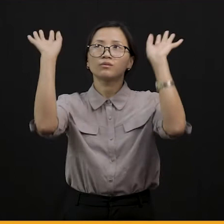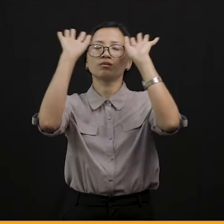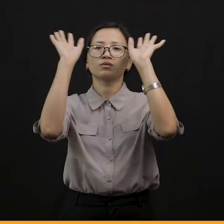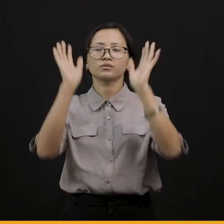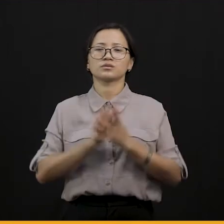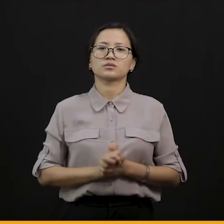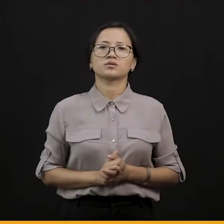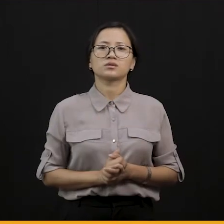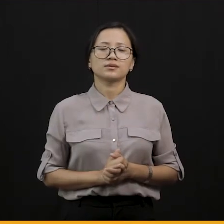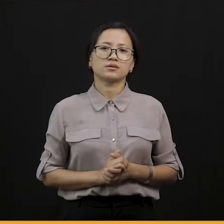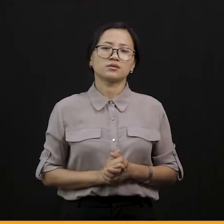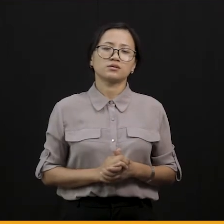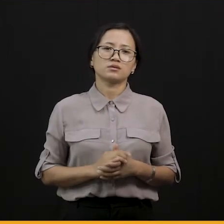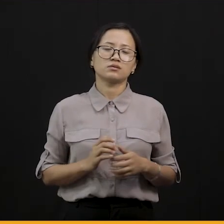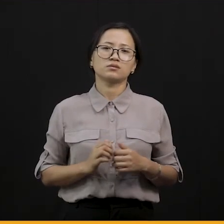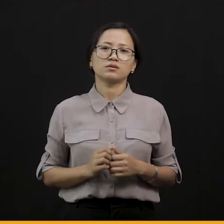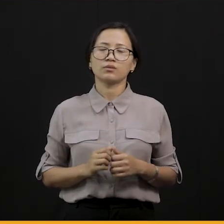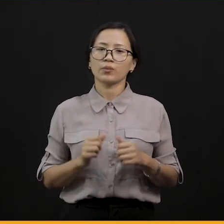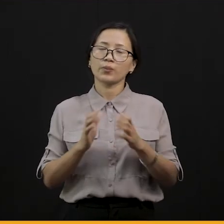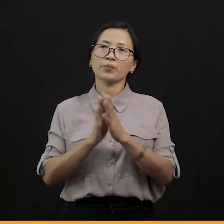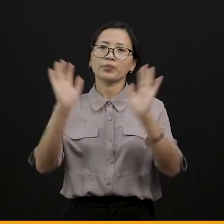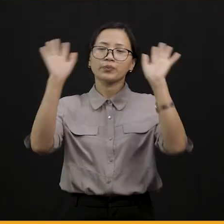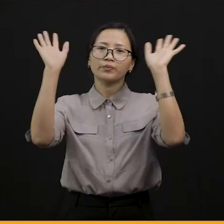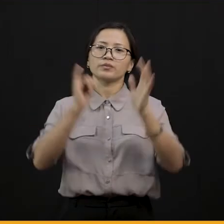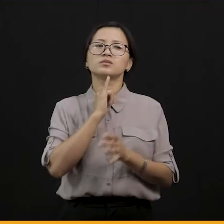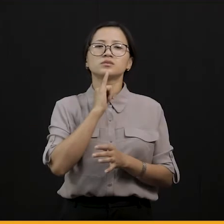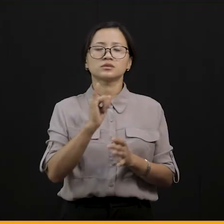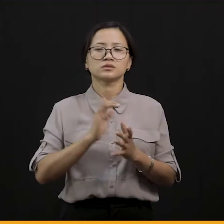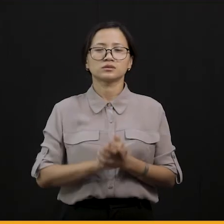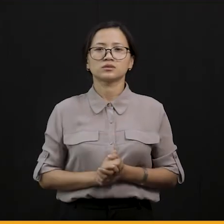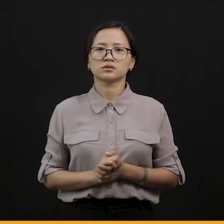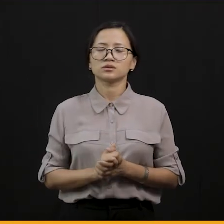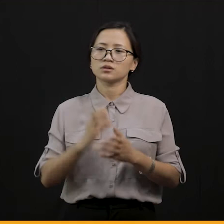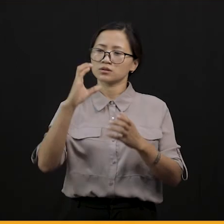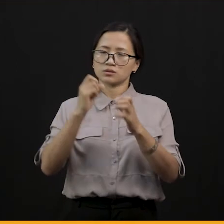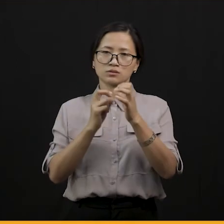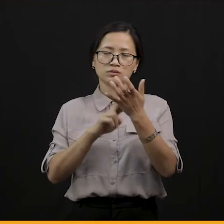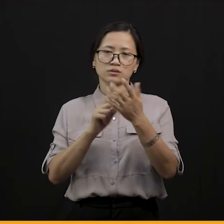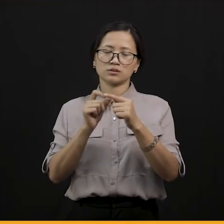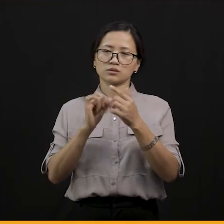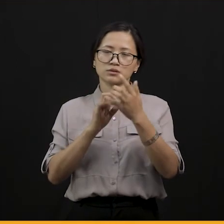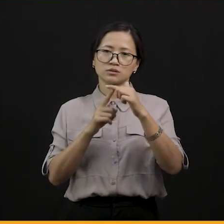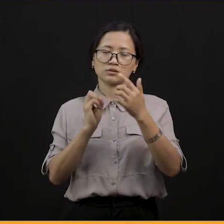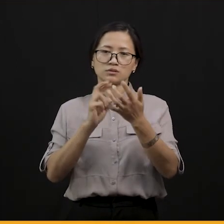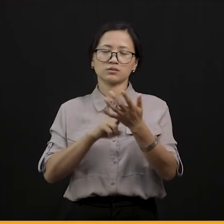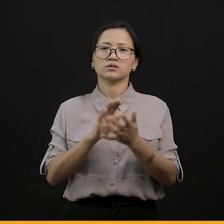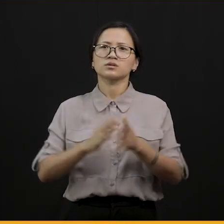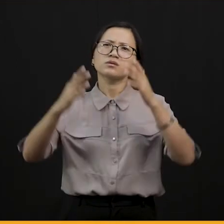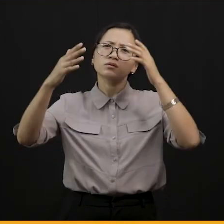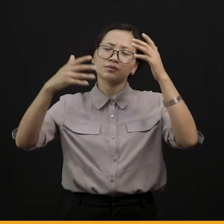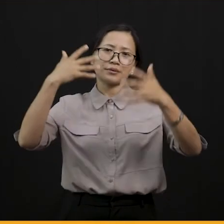right? So a weather is a condition of